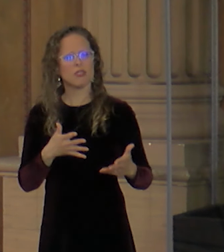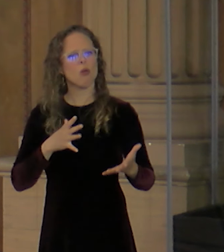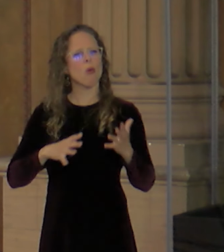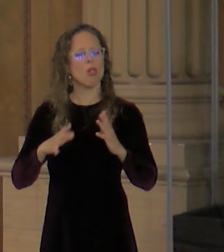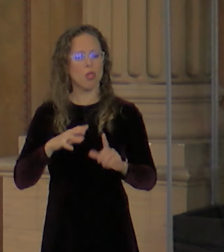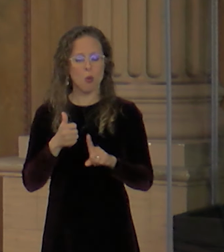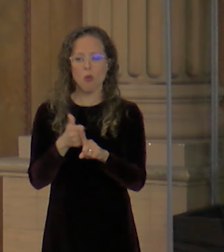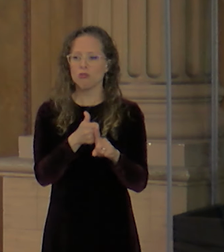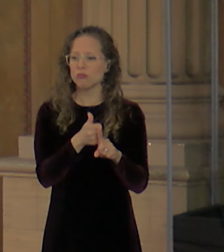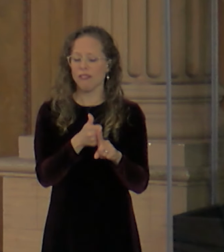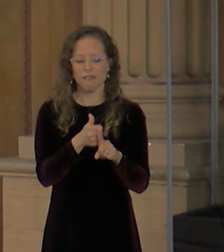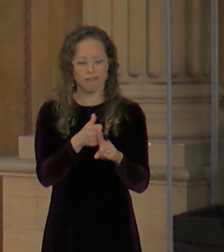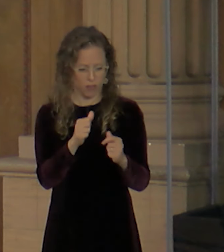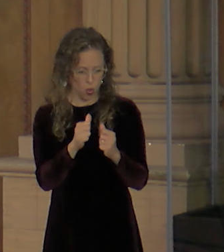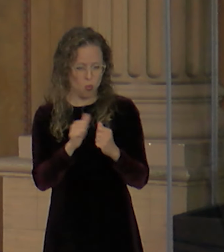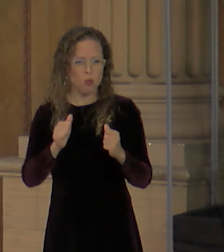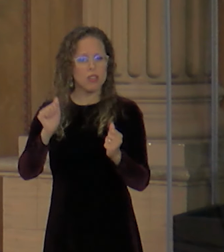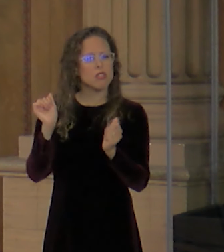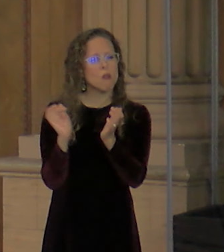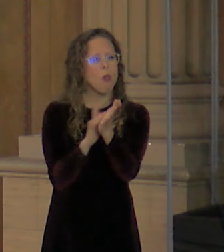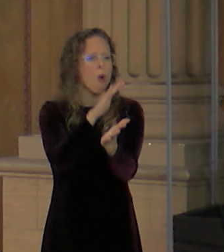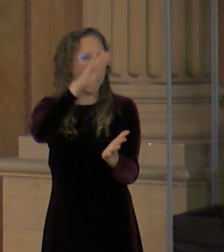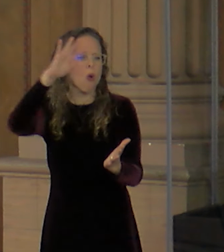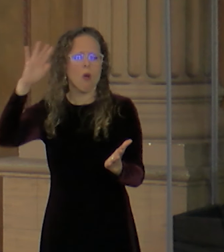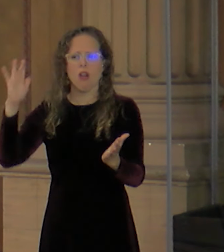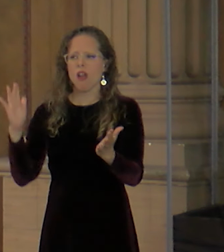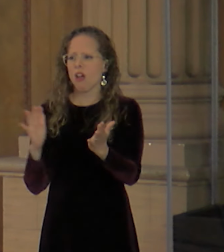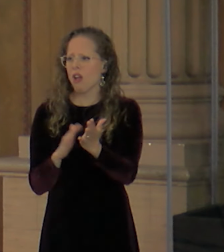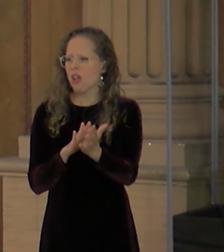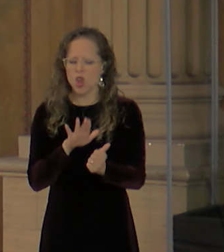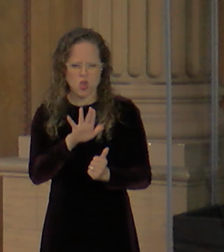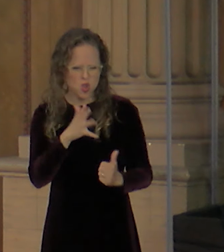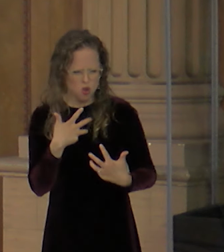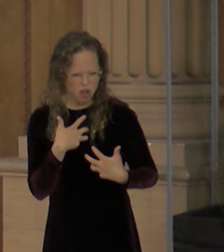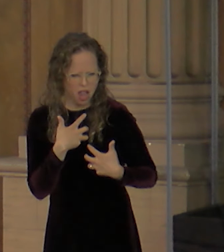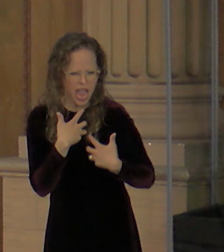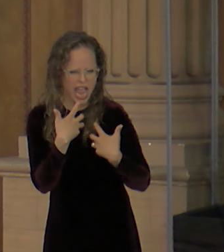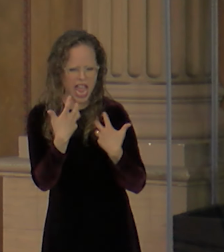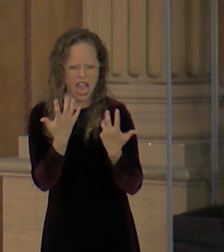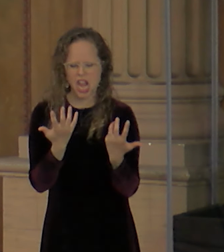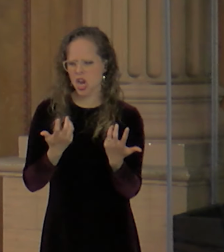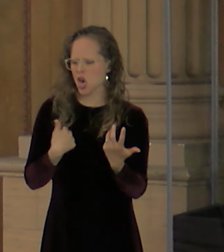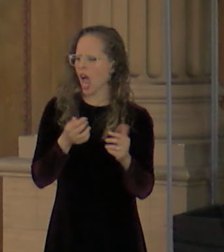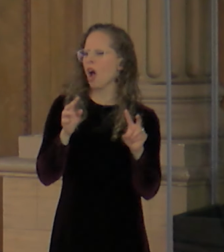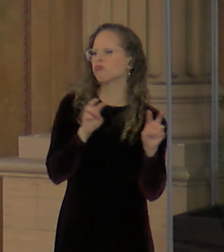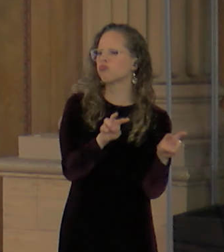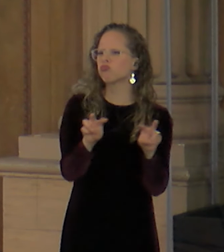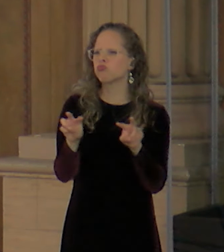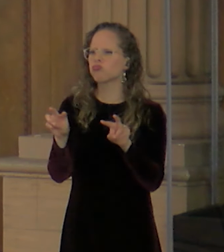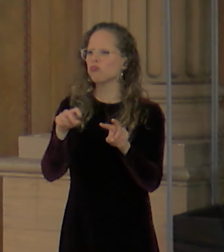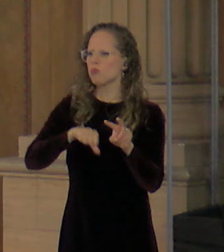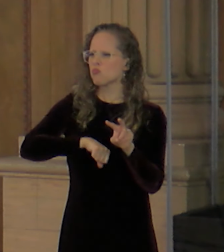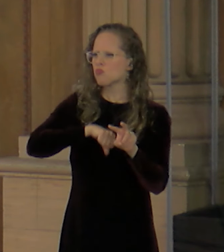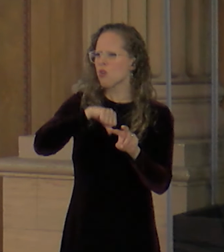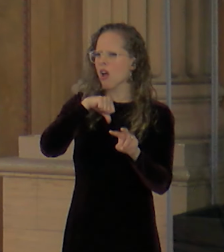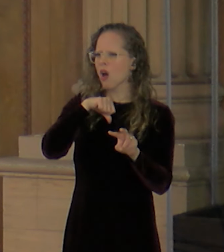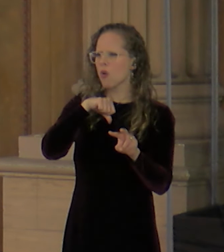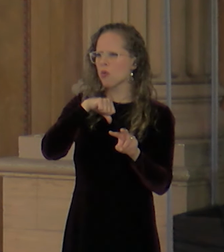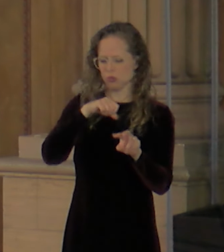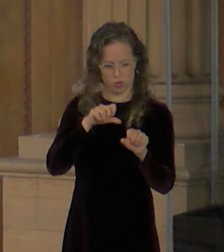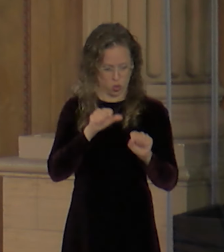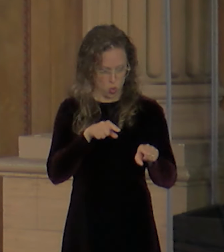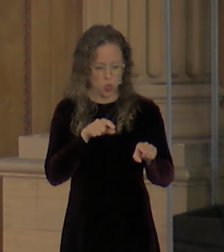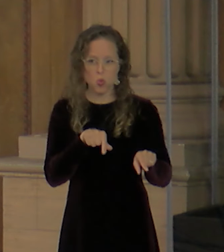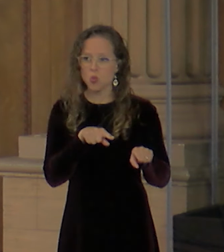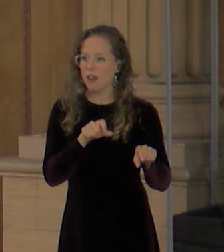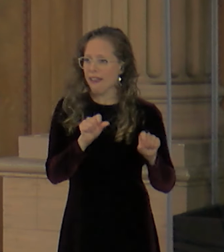glory and splendor. Pour out the overflowings of your anger and look on everyone who is proud and abase him. Look on everyone who is